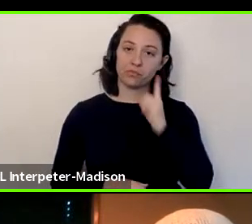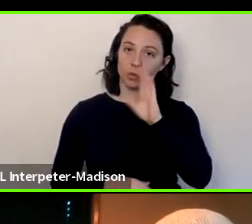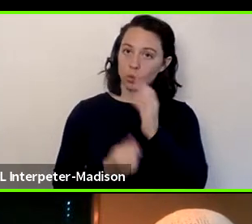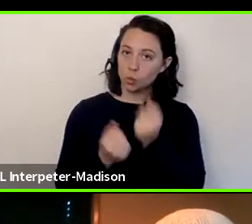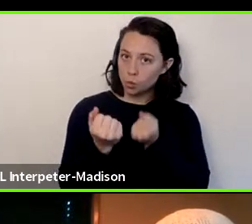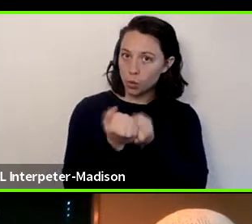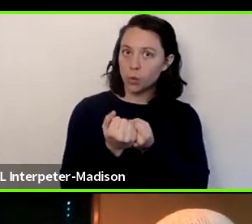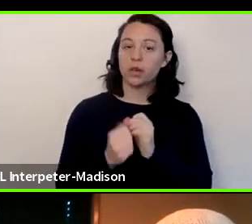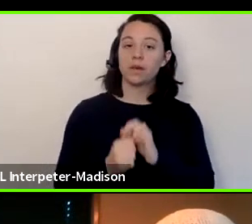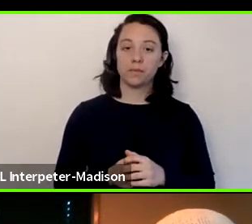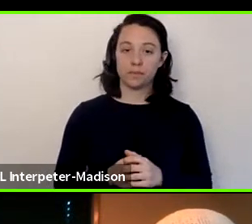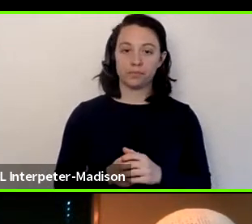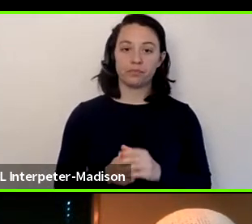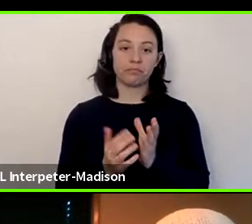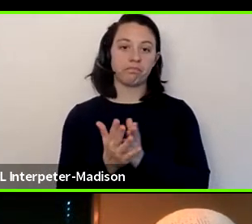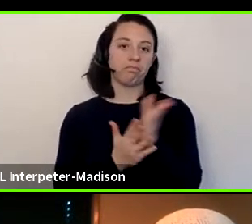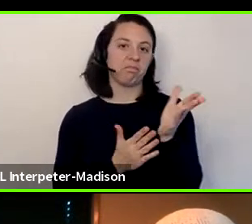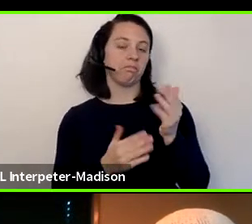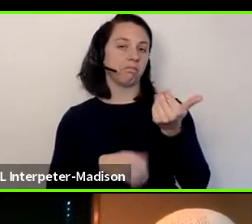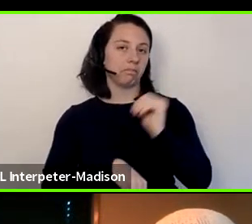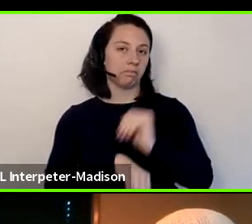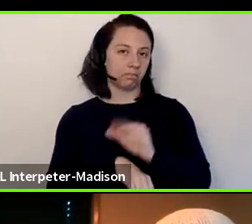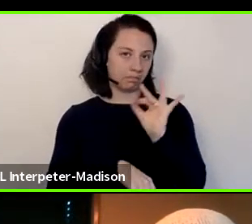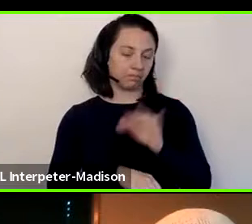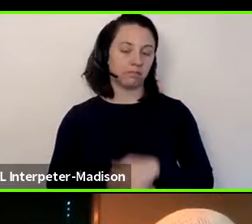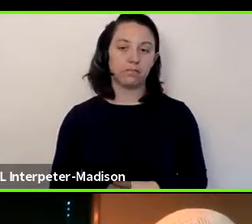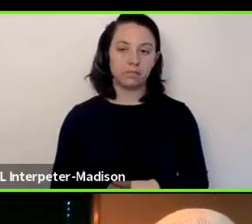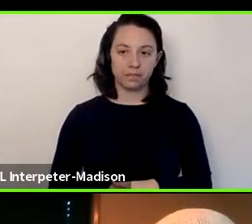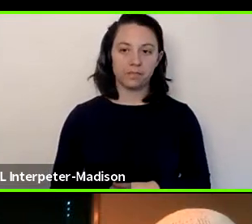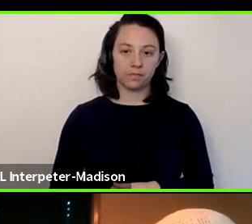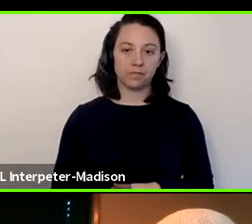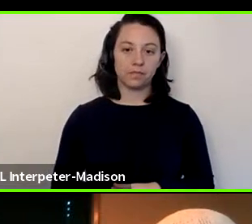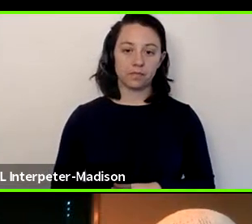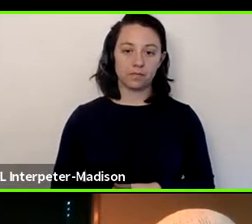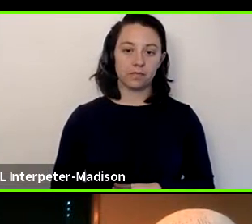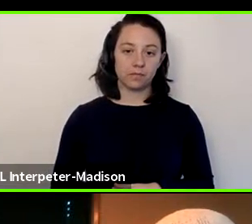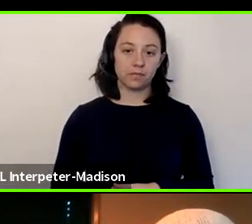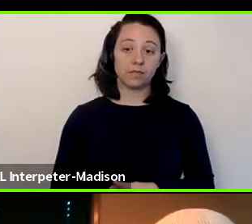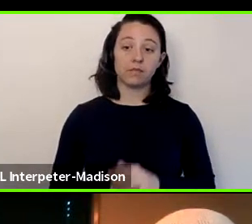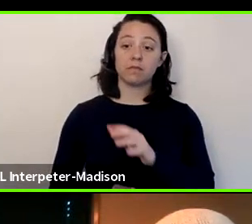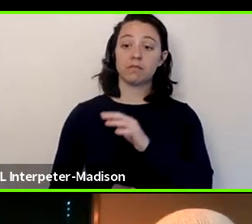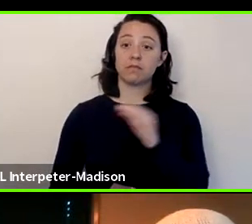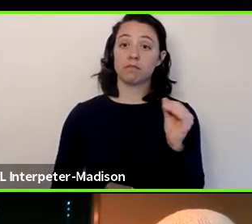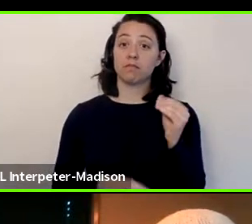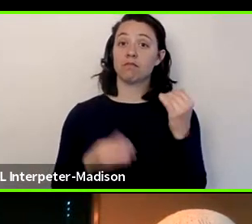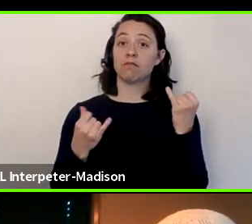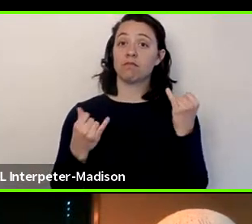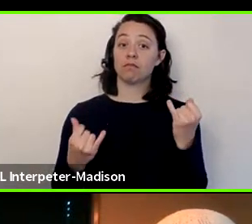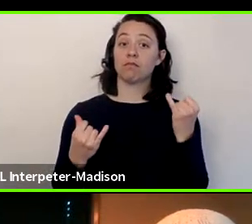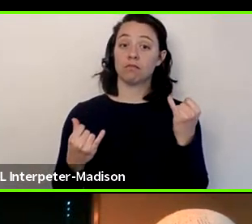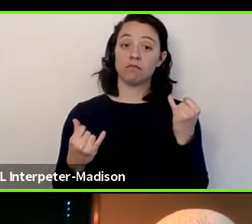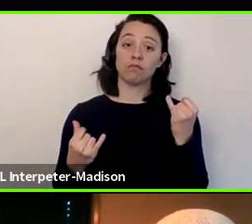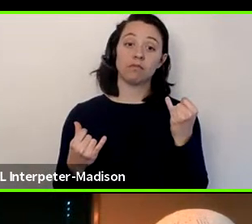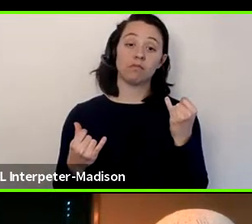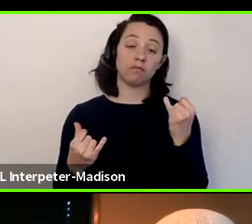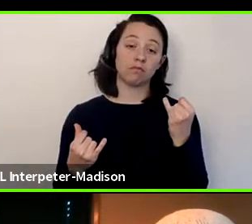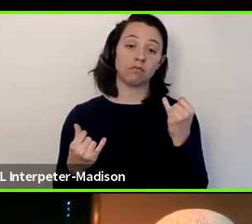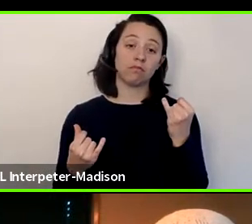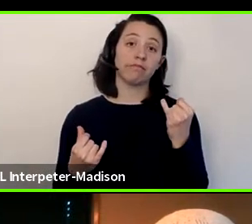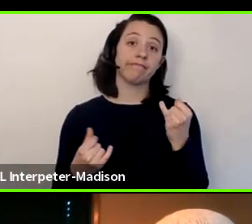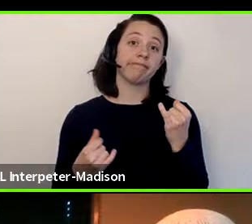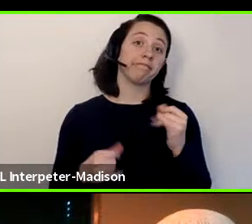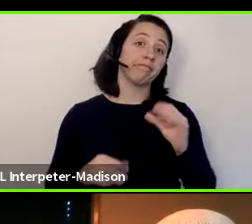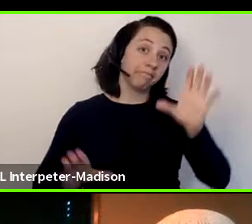support throughout tonight. And with that, I'm going to ask that you all have a wonderful